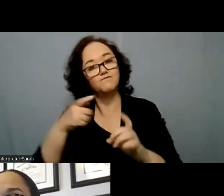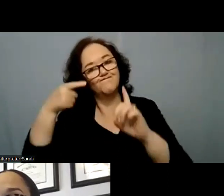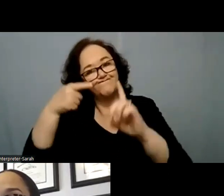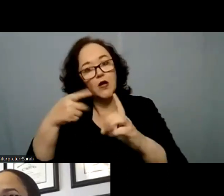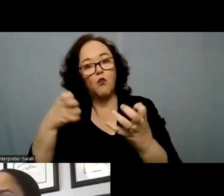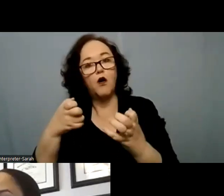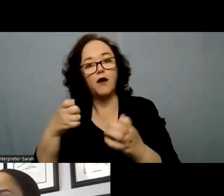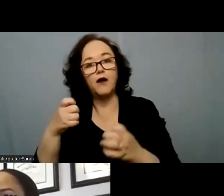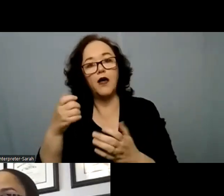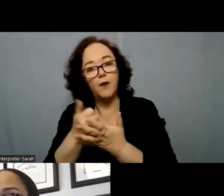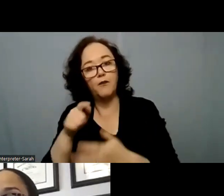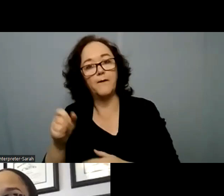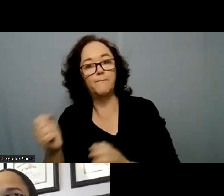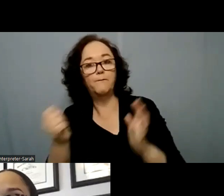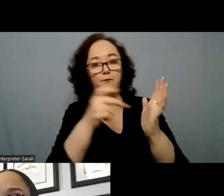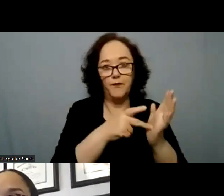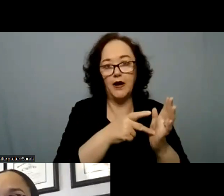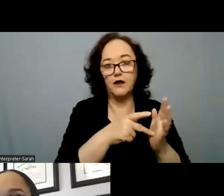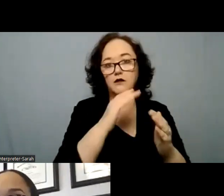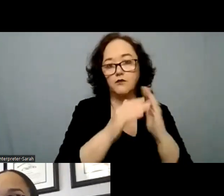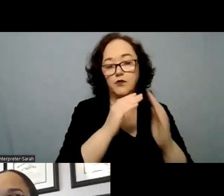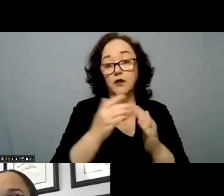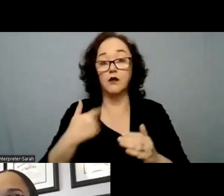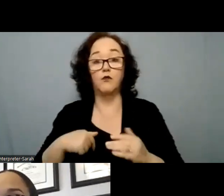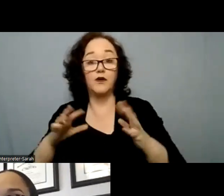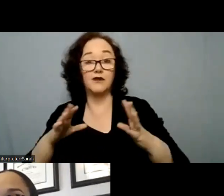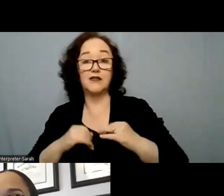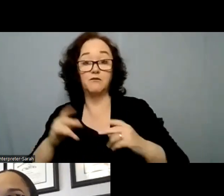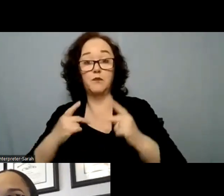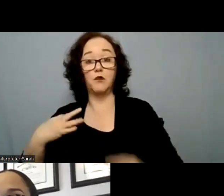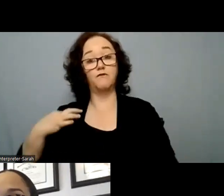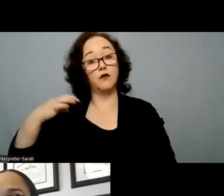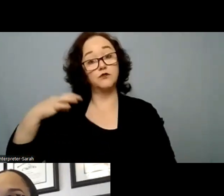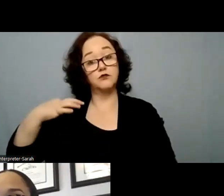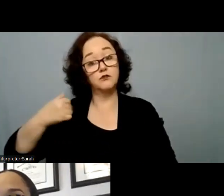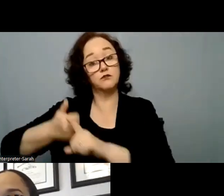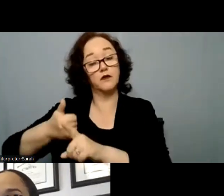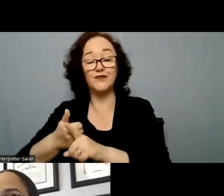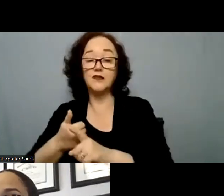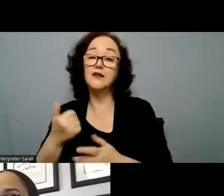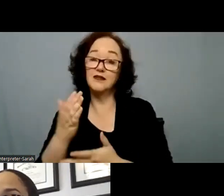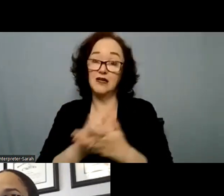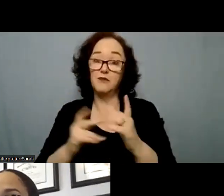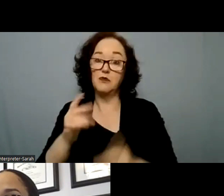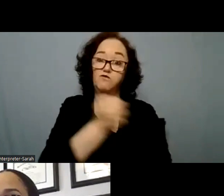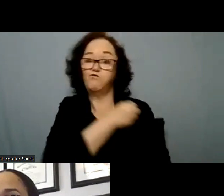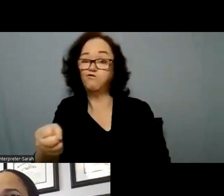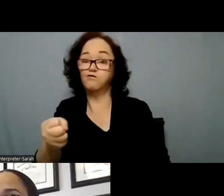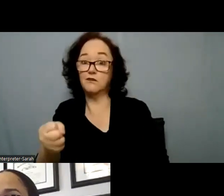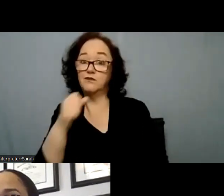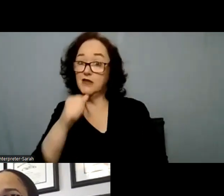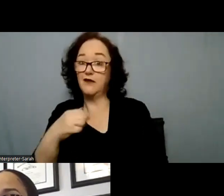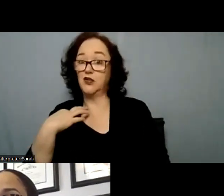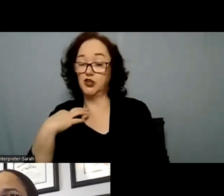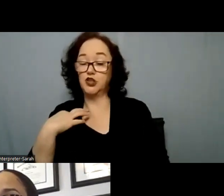accept voluntary as well as involuntary. Most persons are coming in with law enforcement. The law enforcement officers